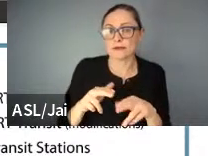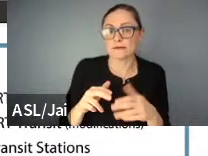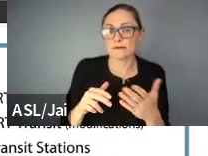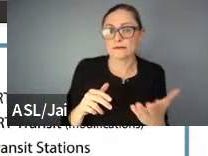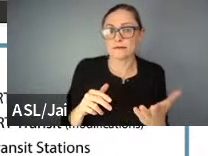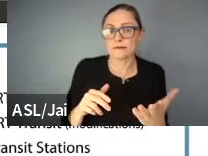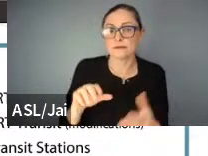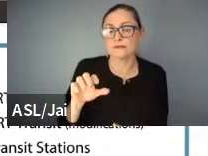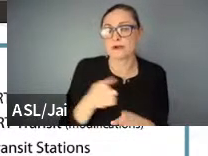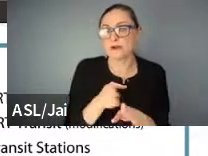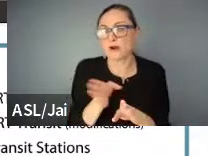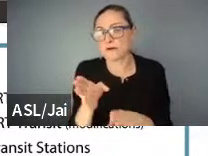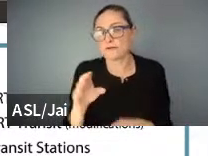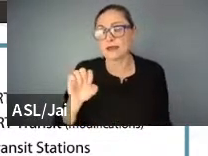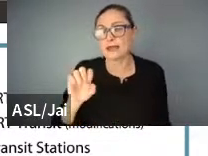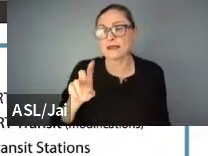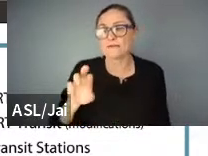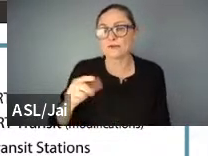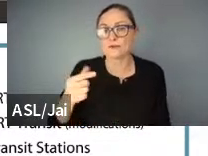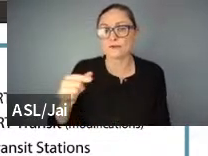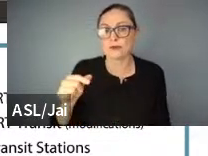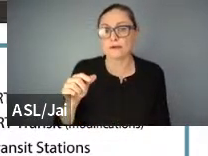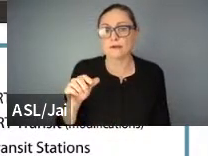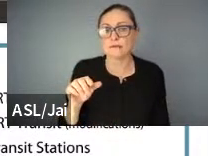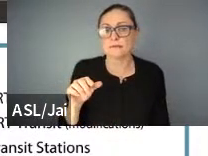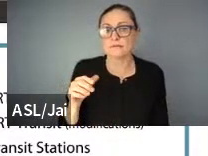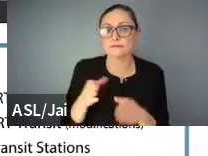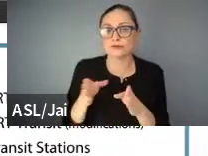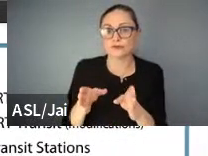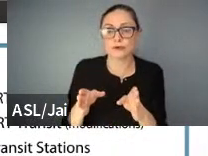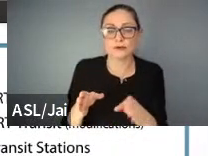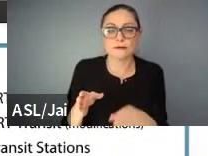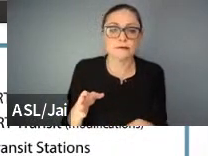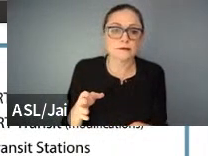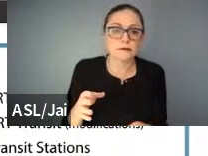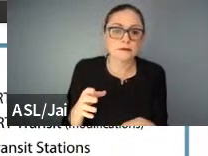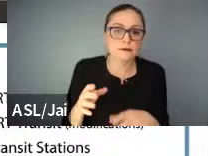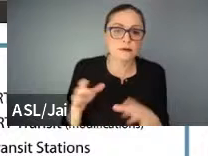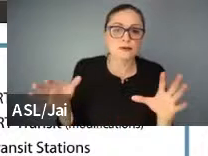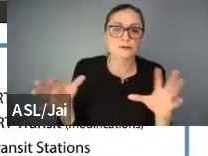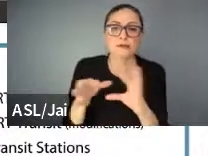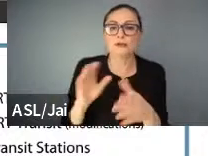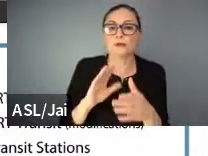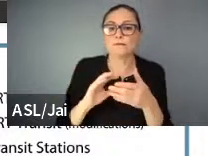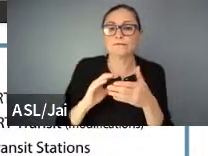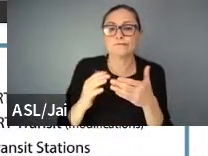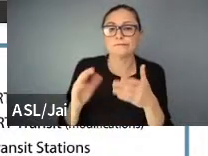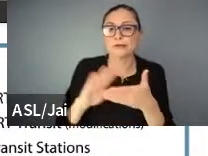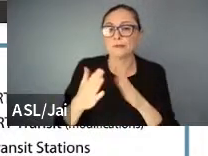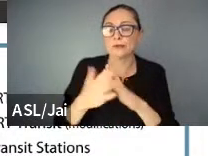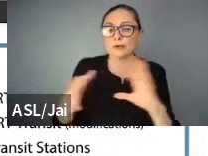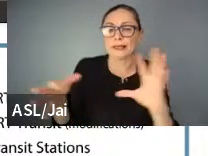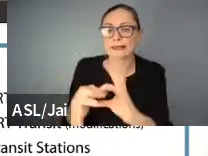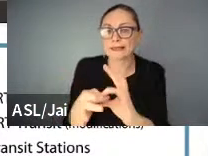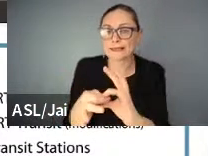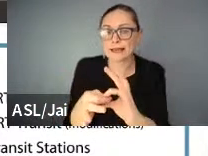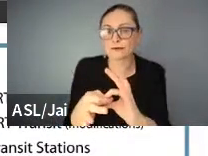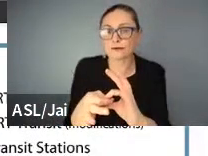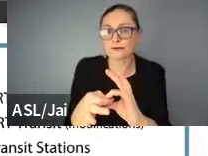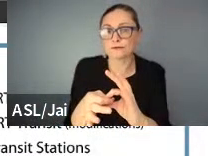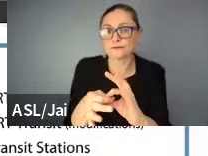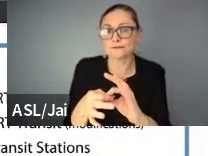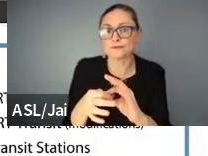Evergreen Boulevard. Also reflecting an active transportation community connector in that vicinity, just immediately south of Evergreen Boulevard.